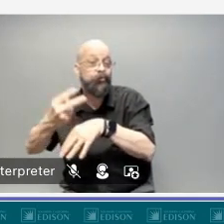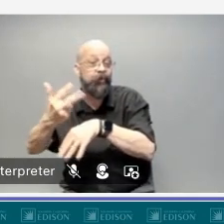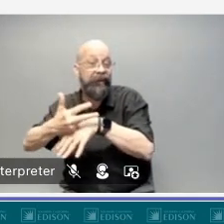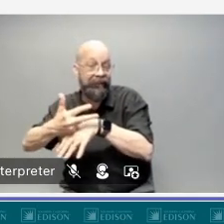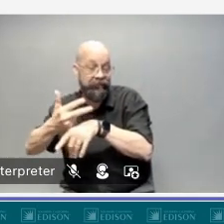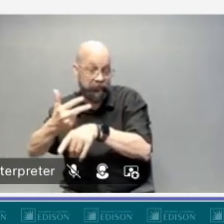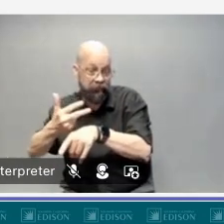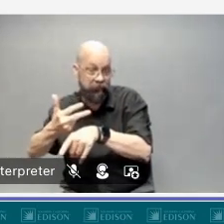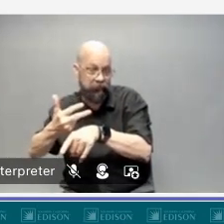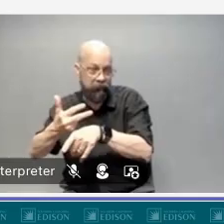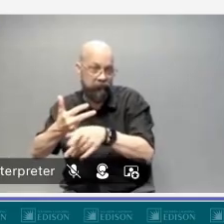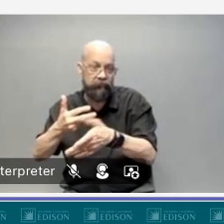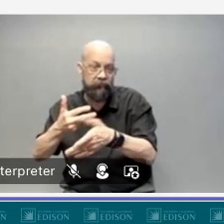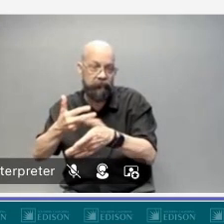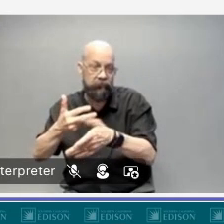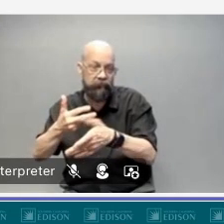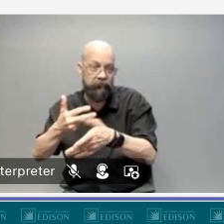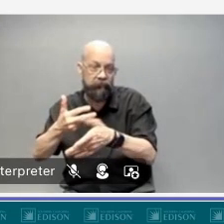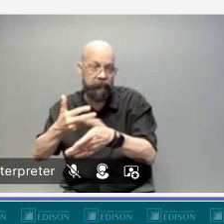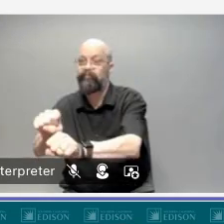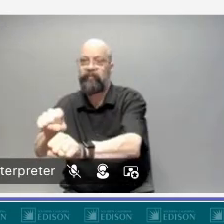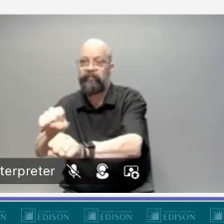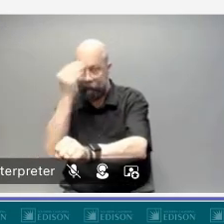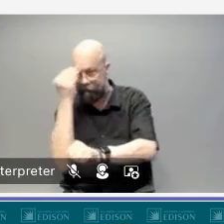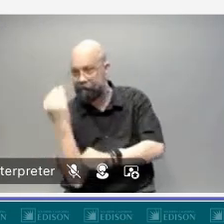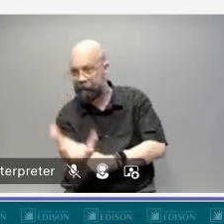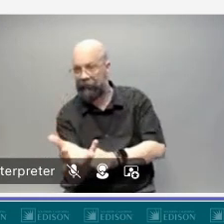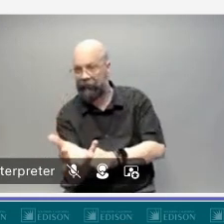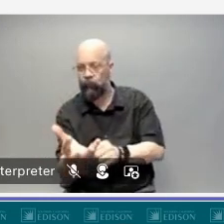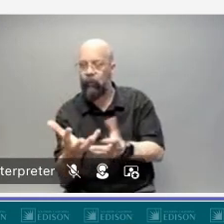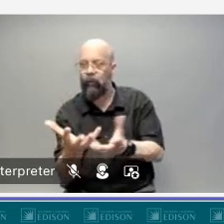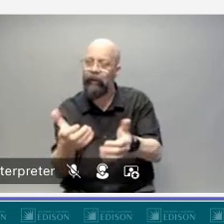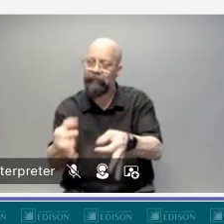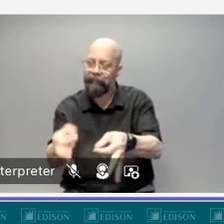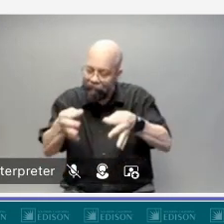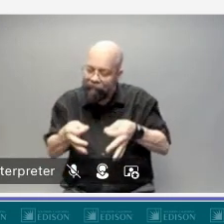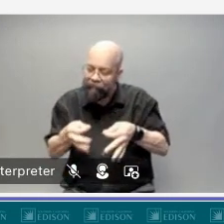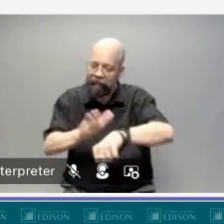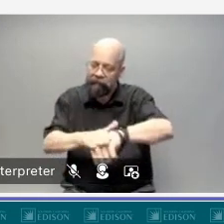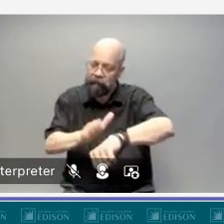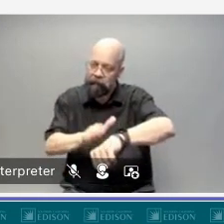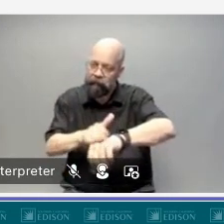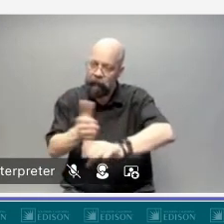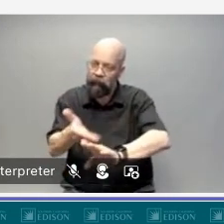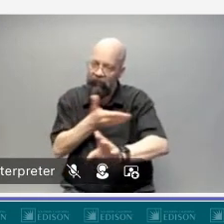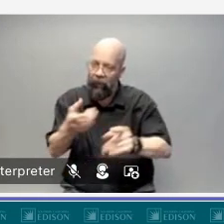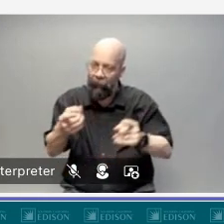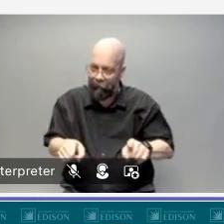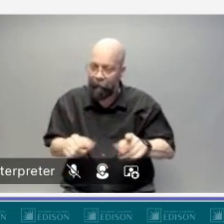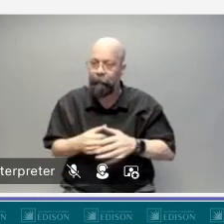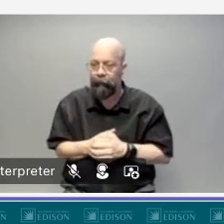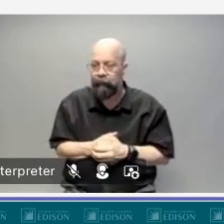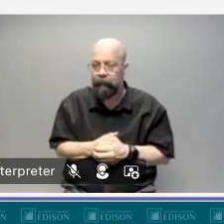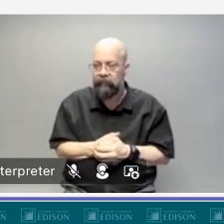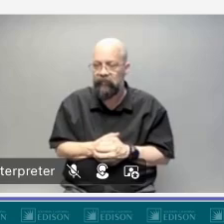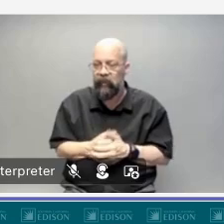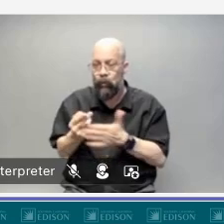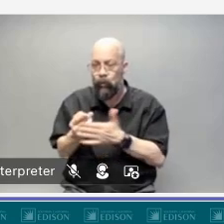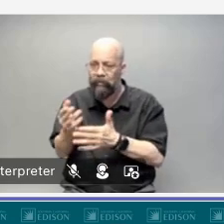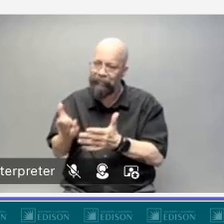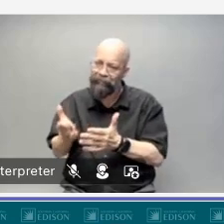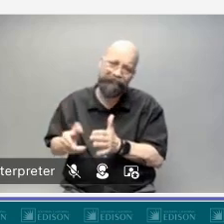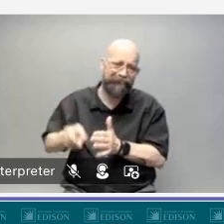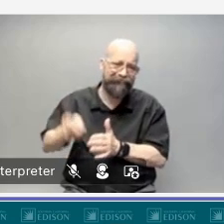time, right? We want to give you as much advance notice as we possibly can. So we use very high resolution